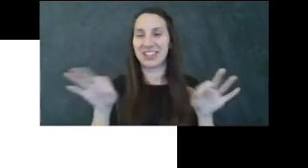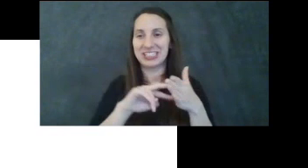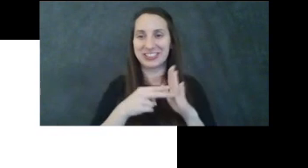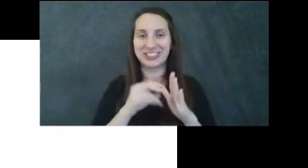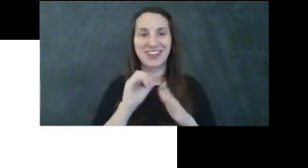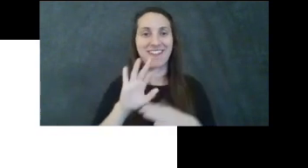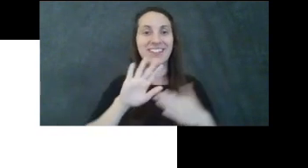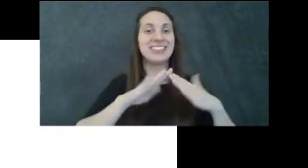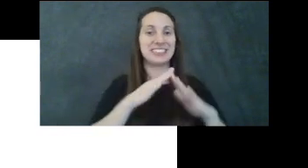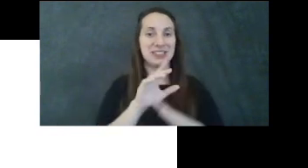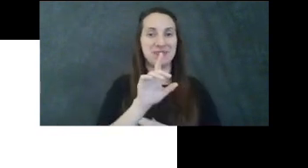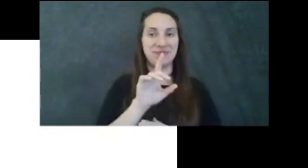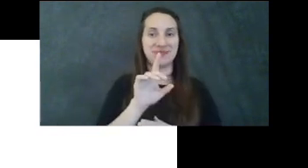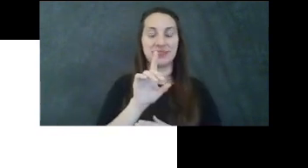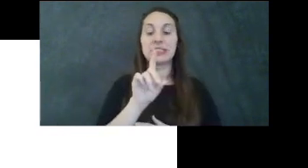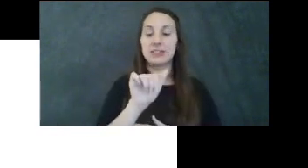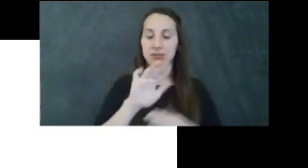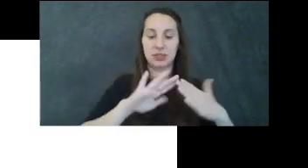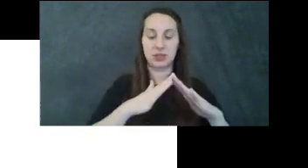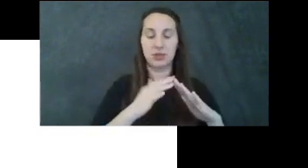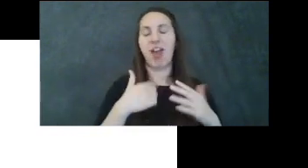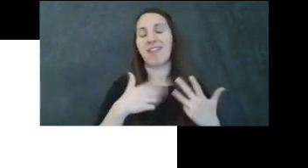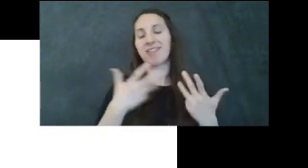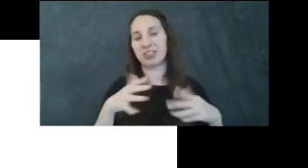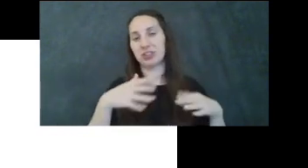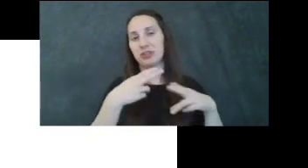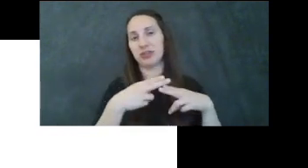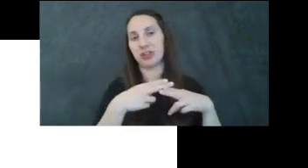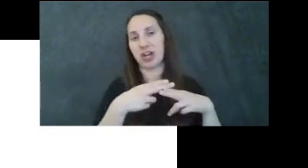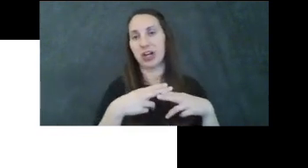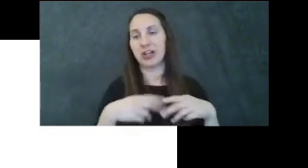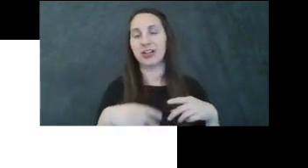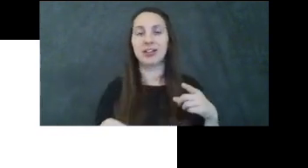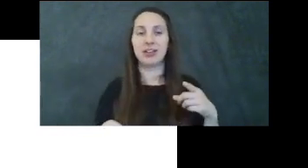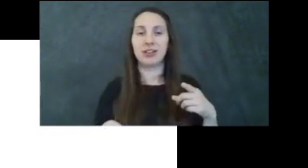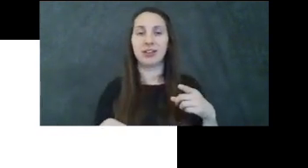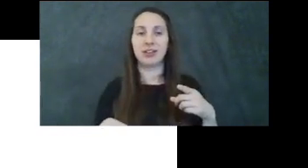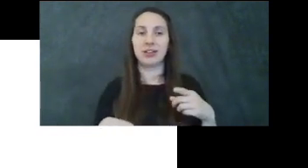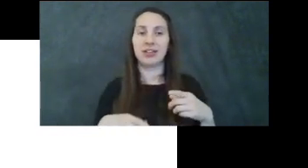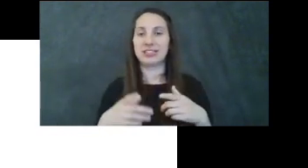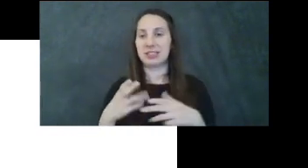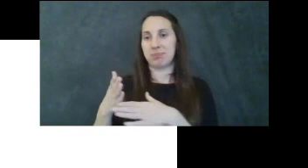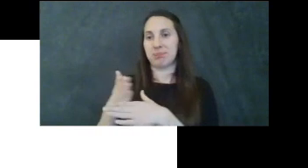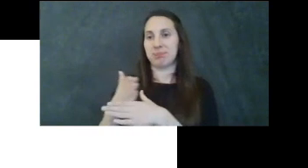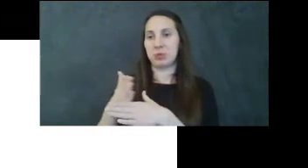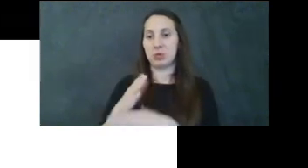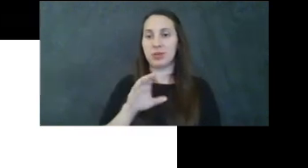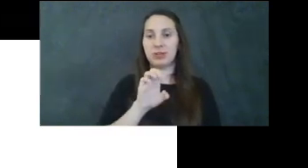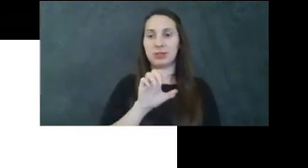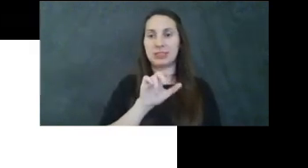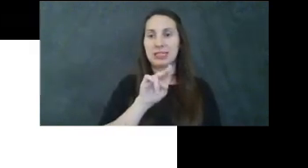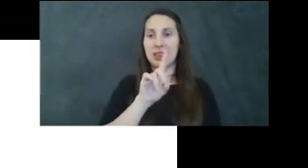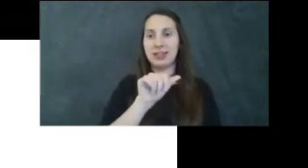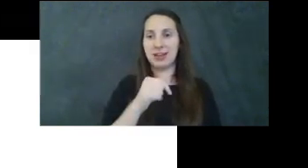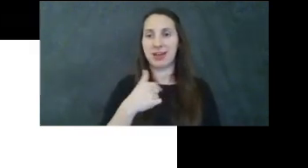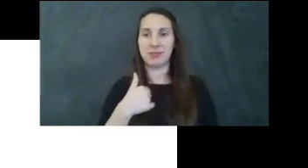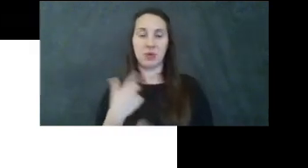disability community, which is, I think, shared between what Celinda did and what we did for